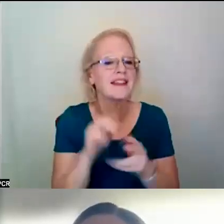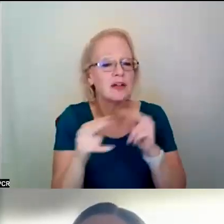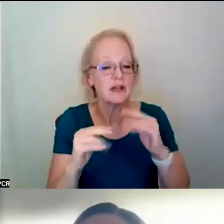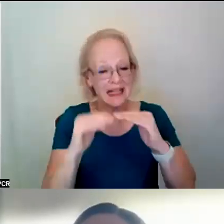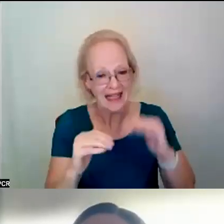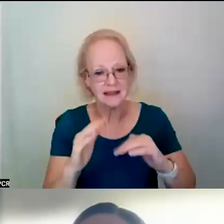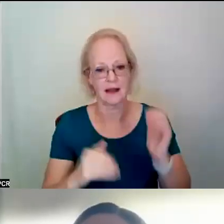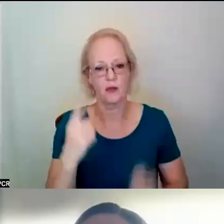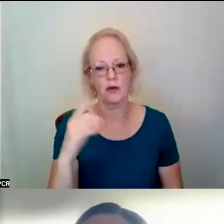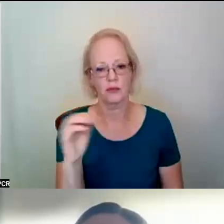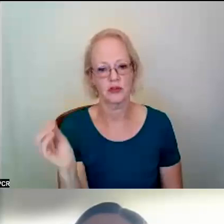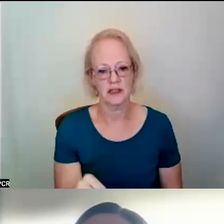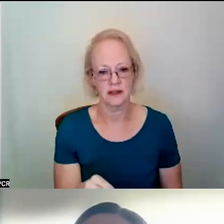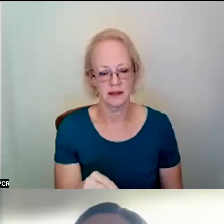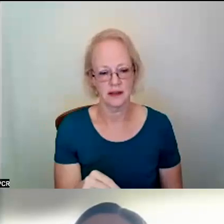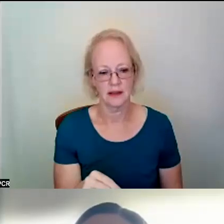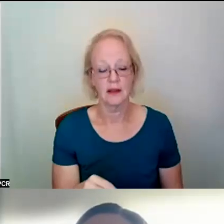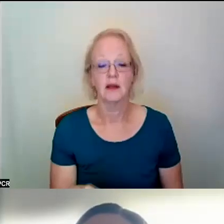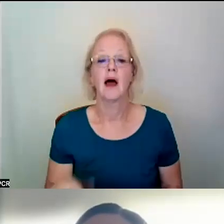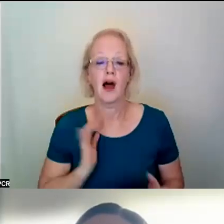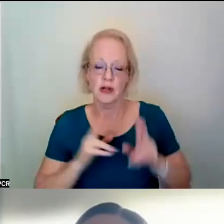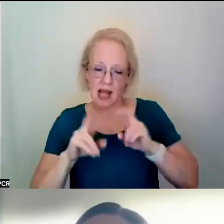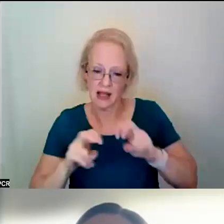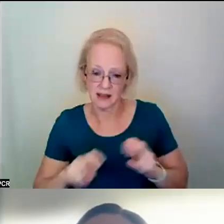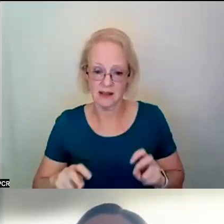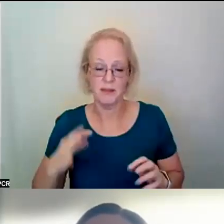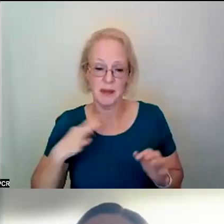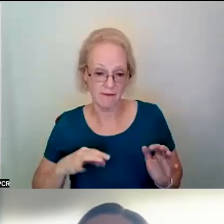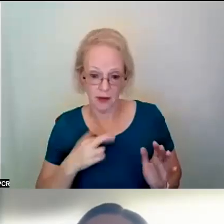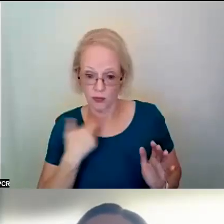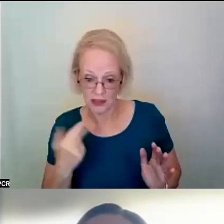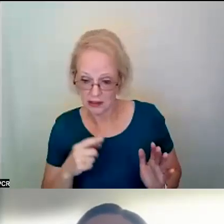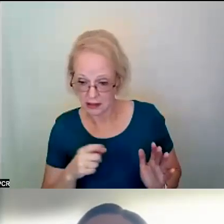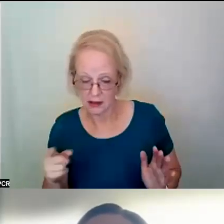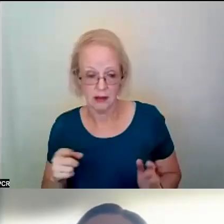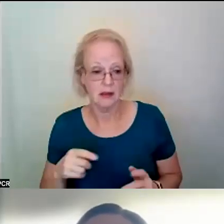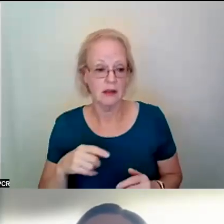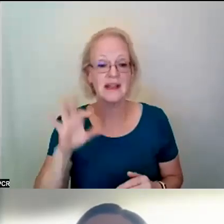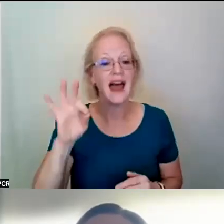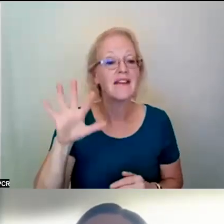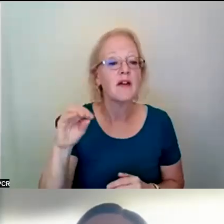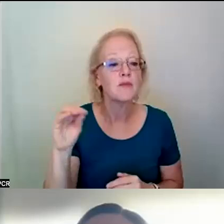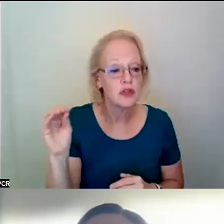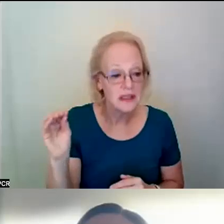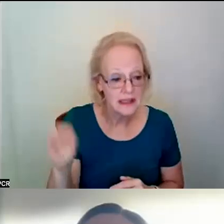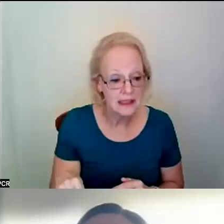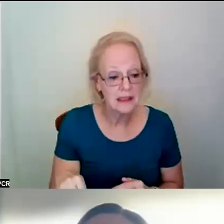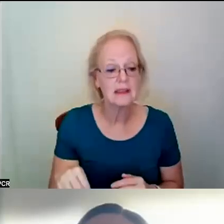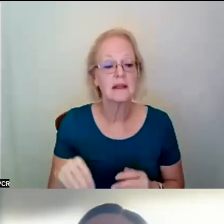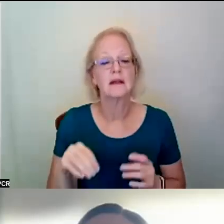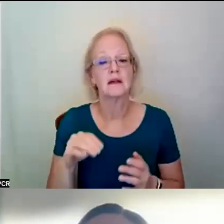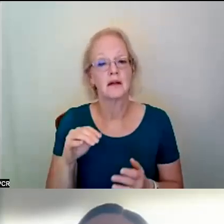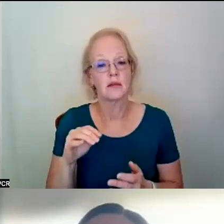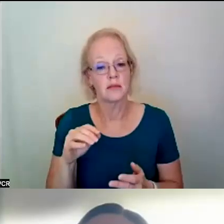Our analysis on benefits at risk indicates that 19 and 20 times, 95% confidence that there will